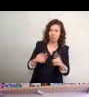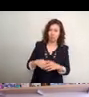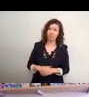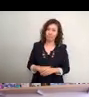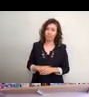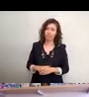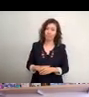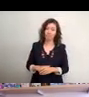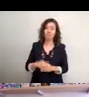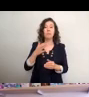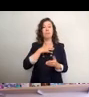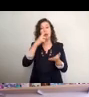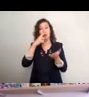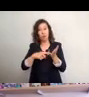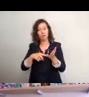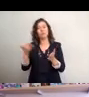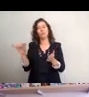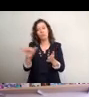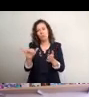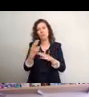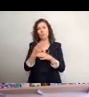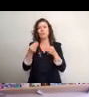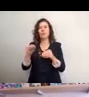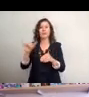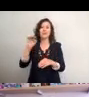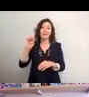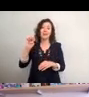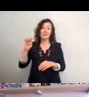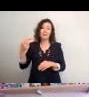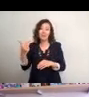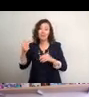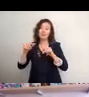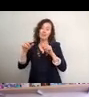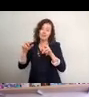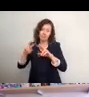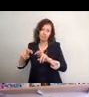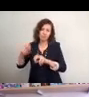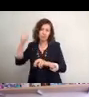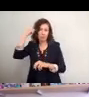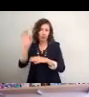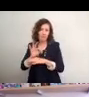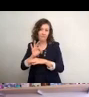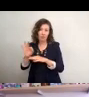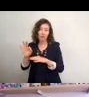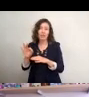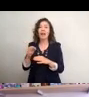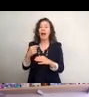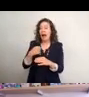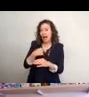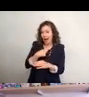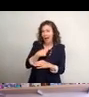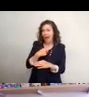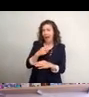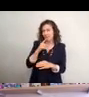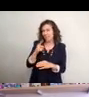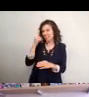Now, in my research, I also use methods like EEG to examine brain function, which I particularly find to be